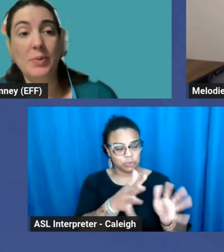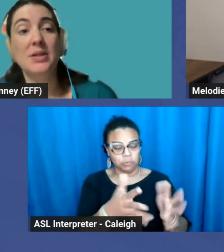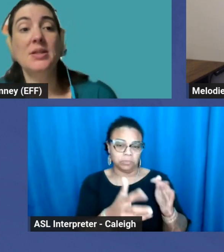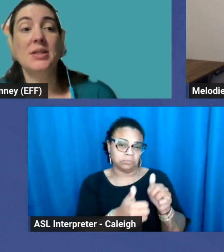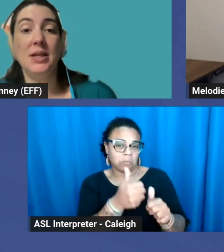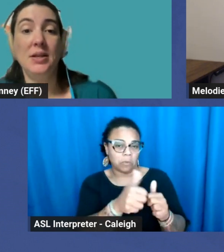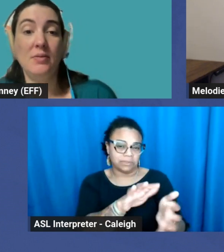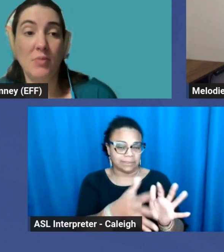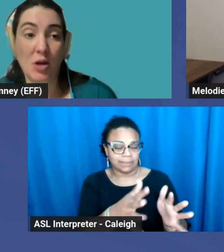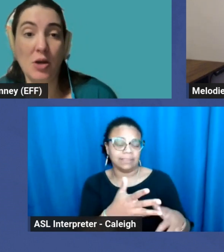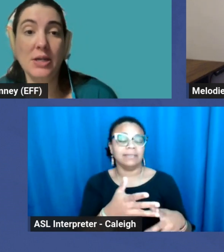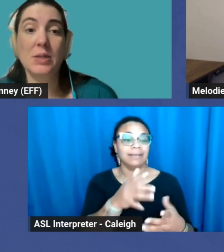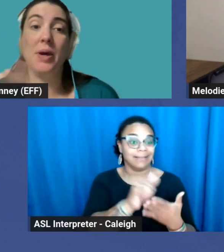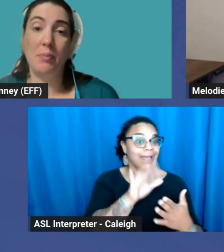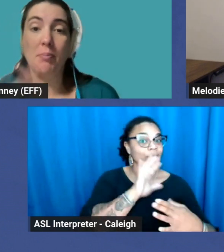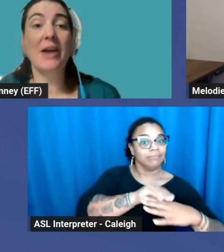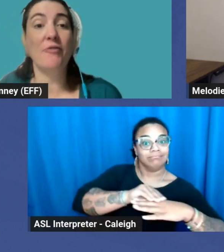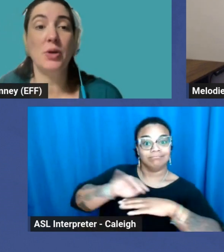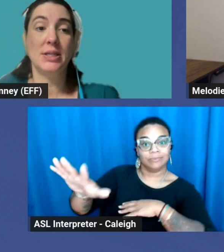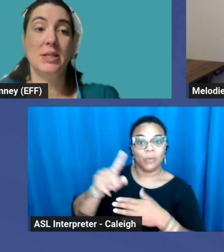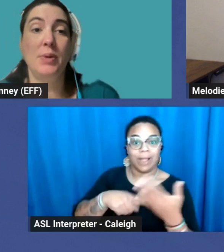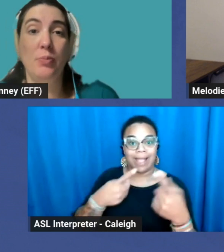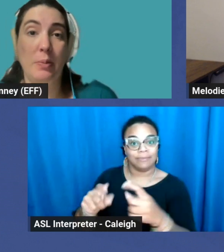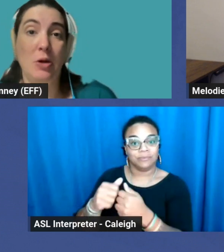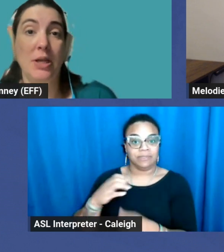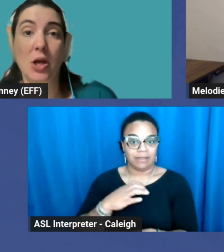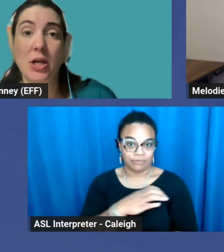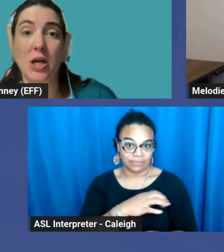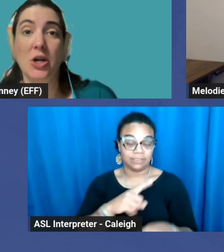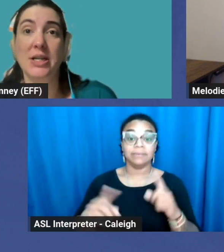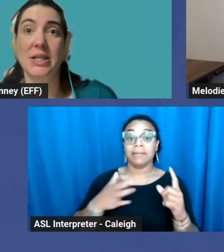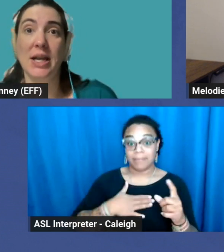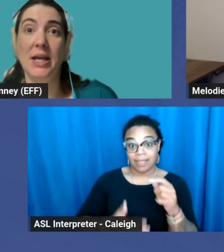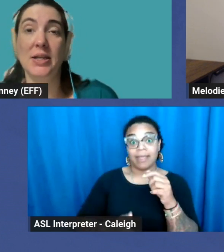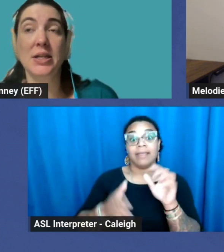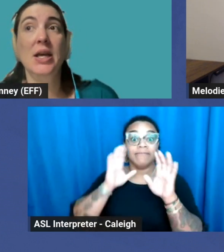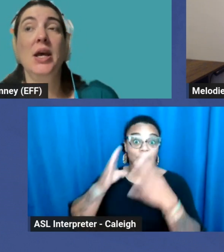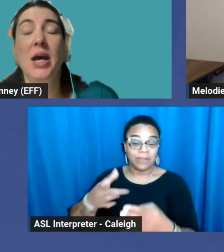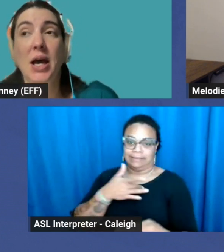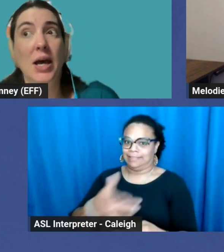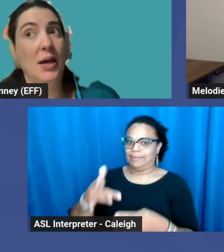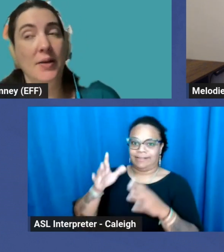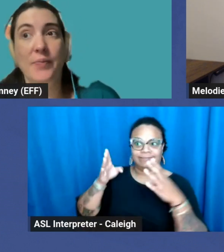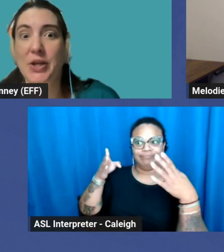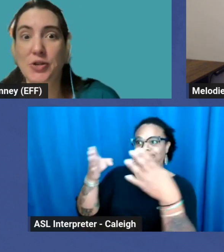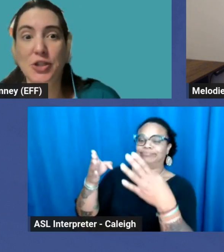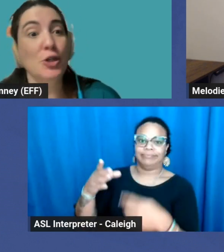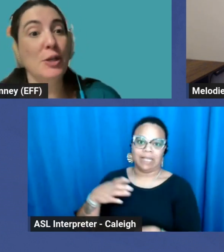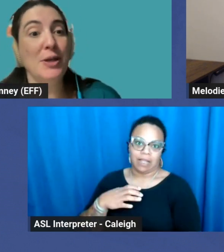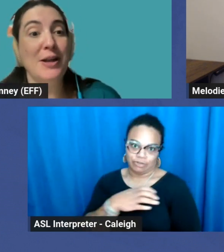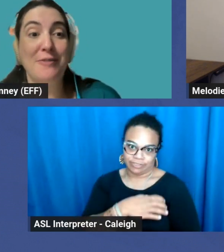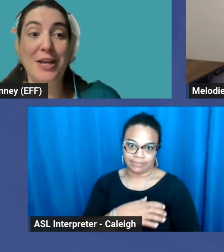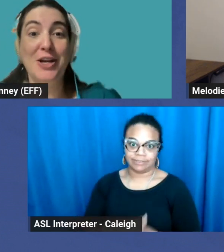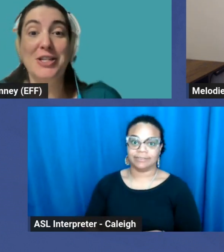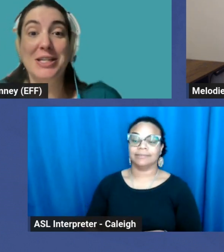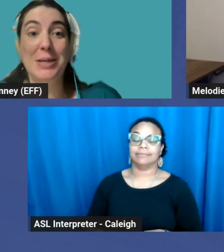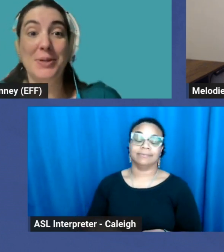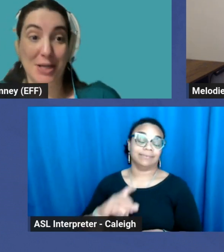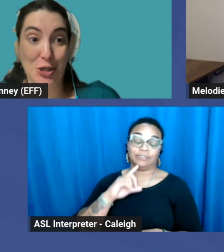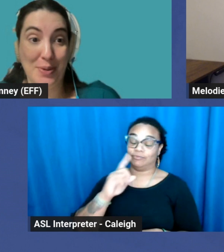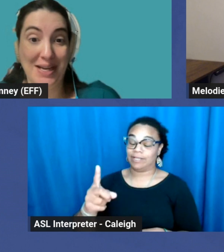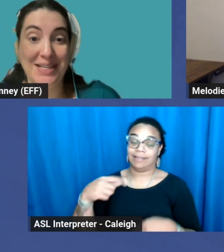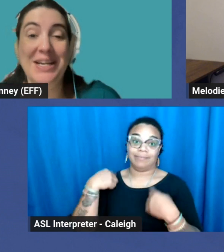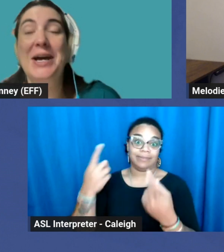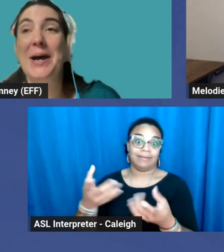what happens in Congress. But my focus has been primarily on Congress, and there's certainly been enough there to keep